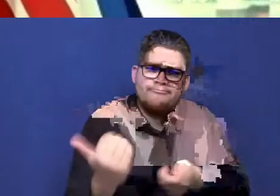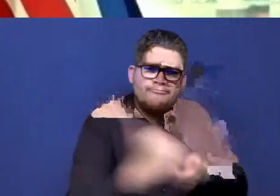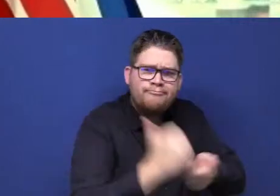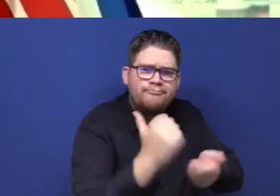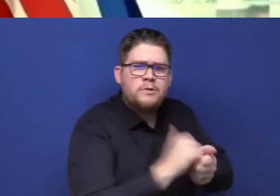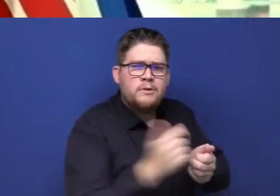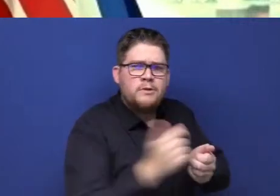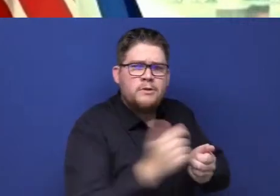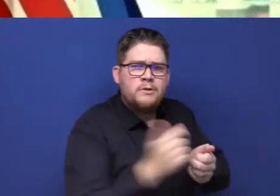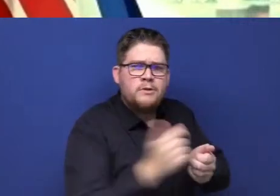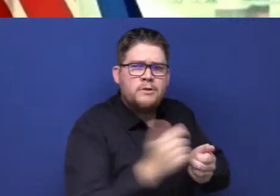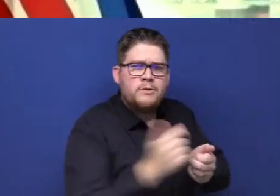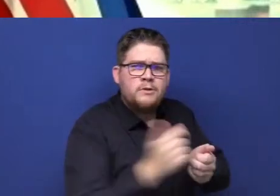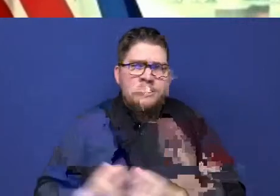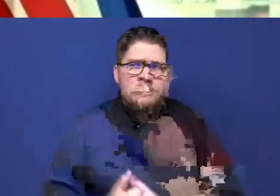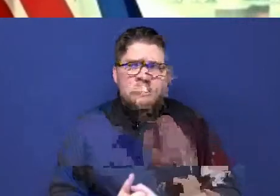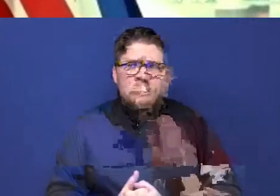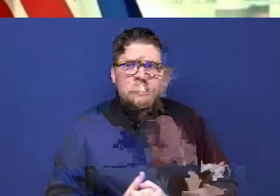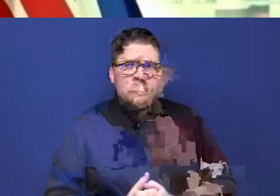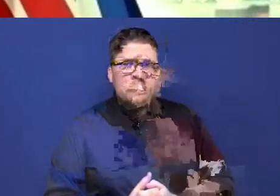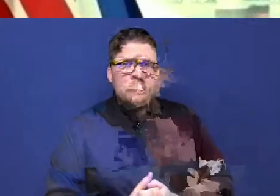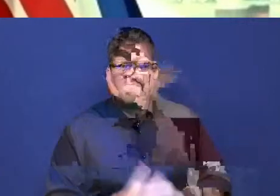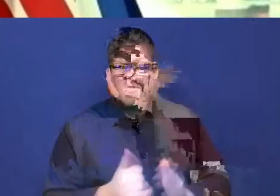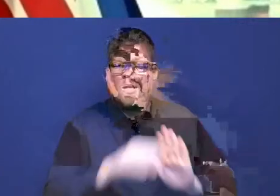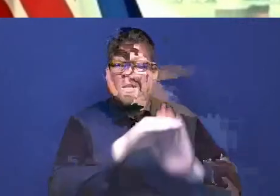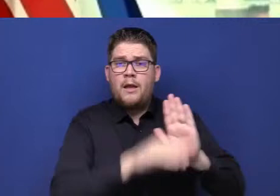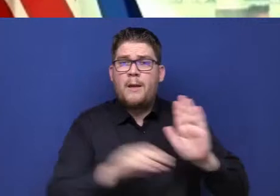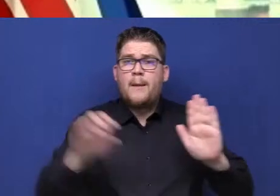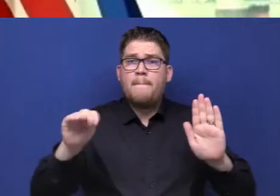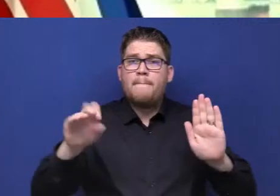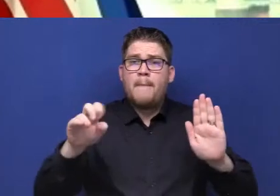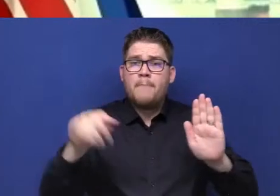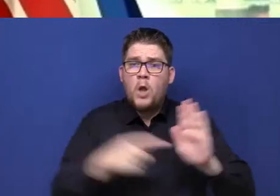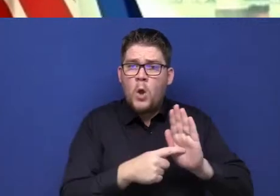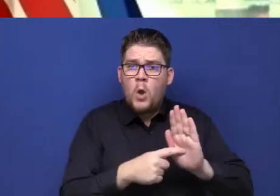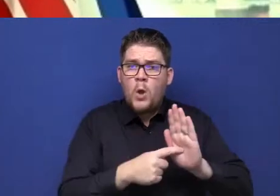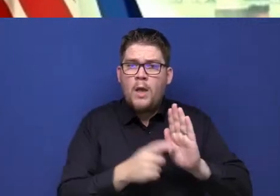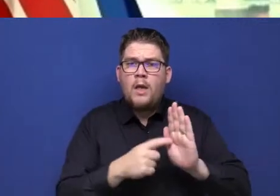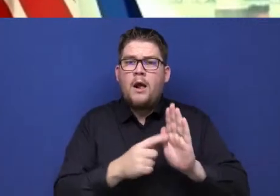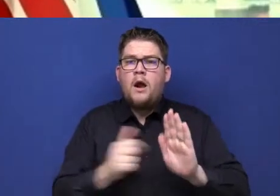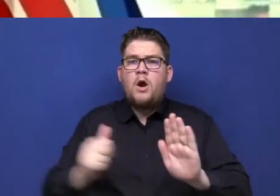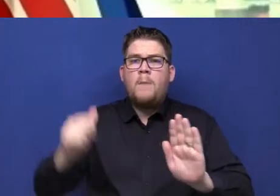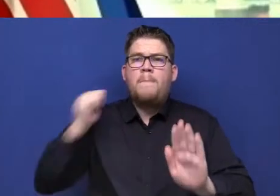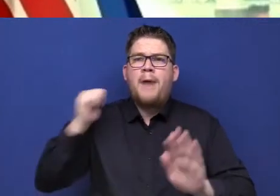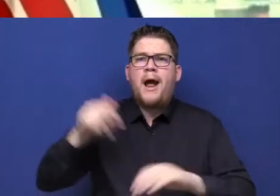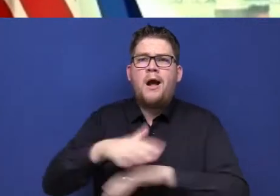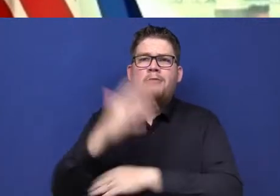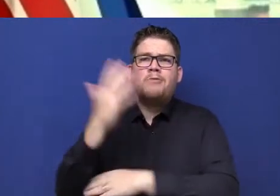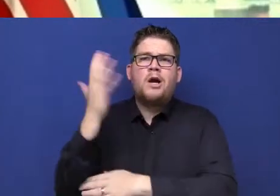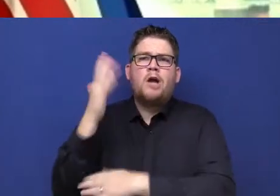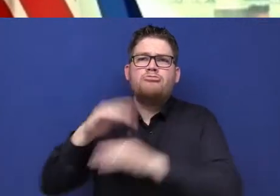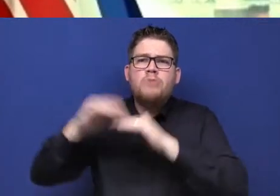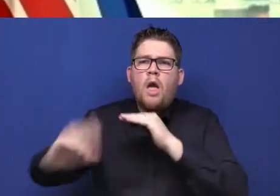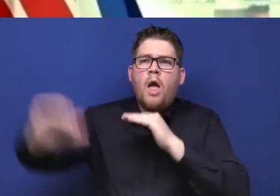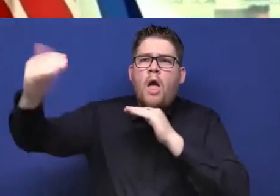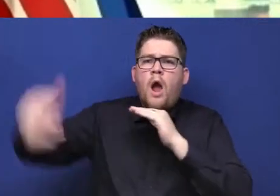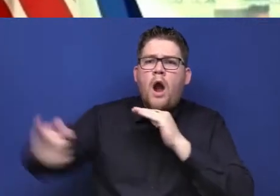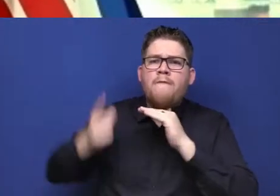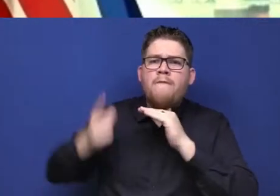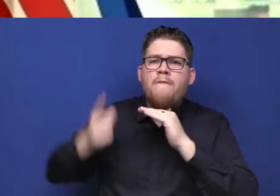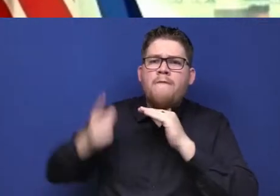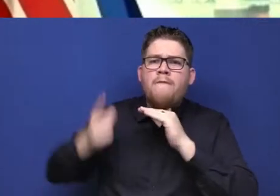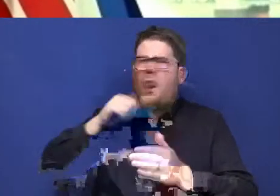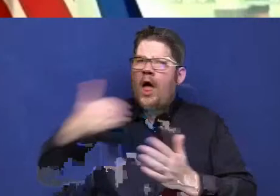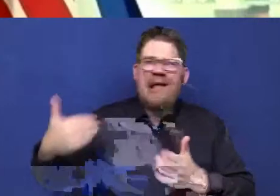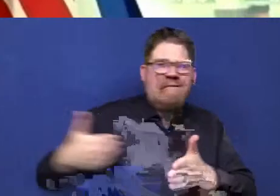communities or structures or people, and in terms of what would be available to fight those particular